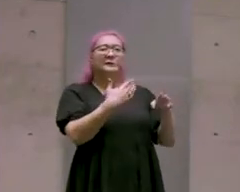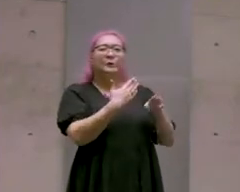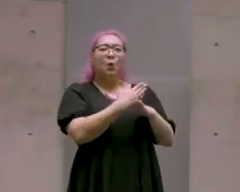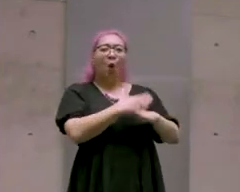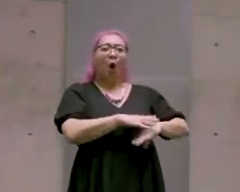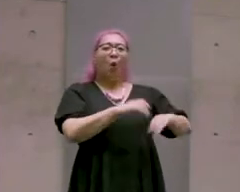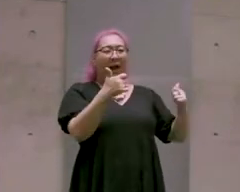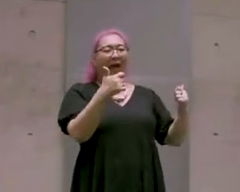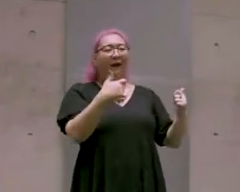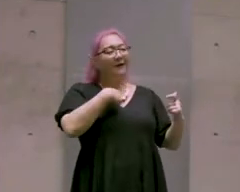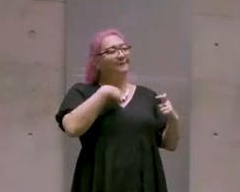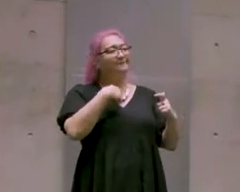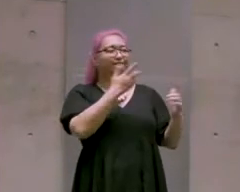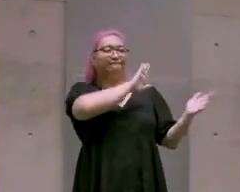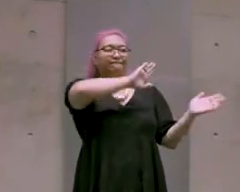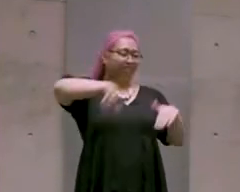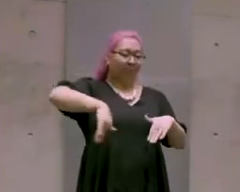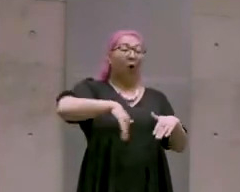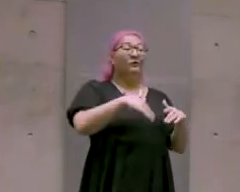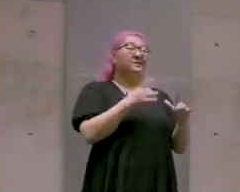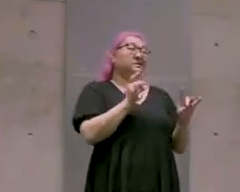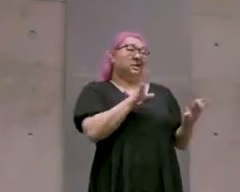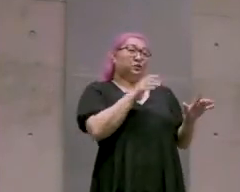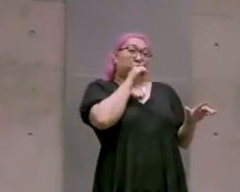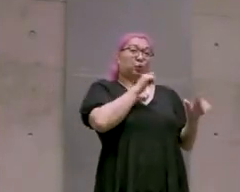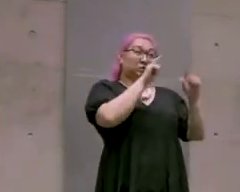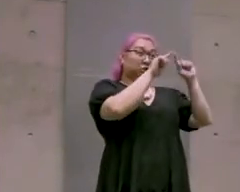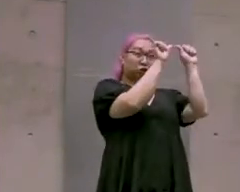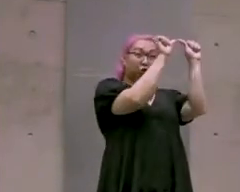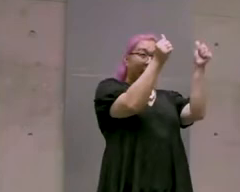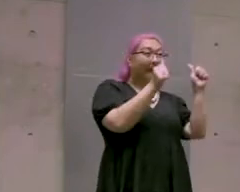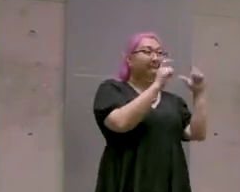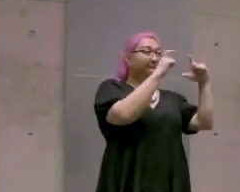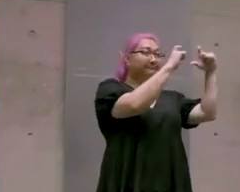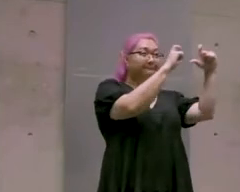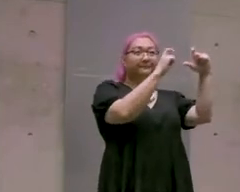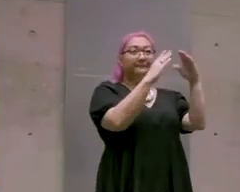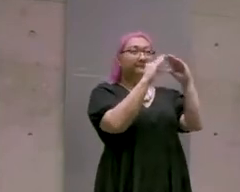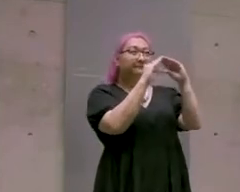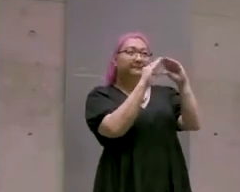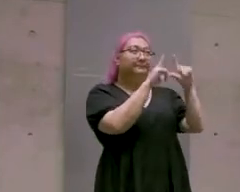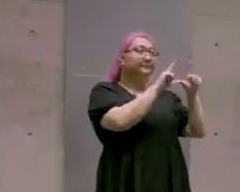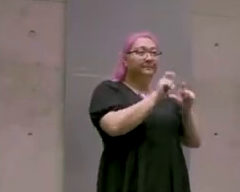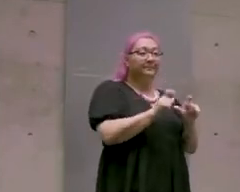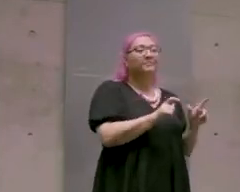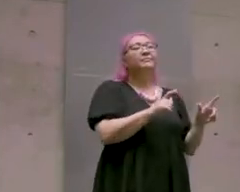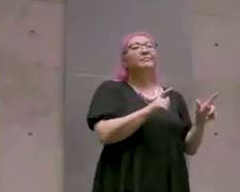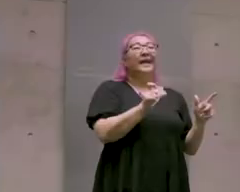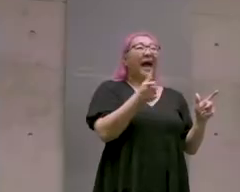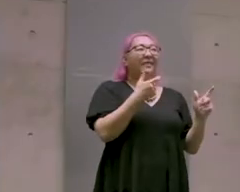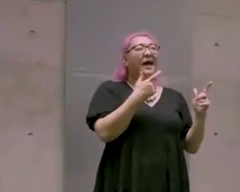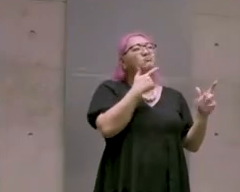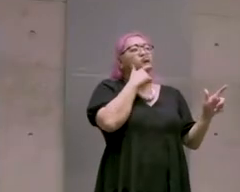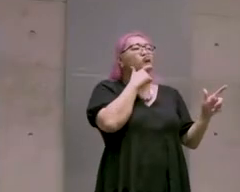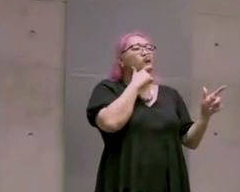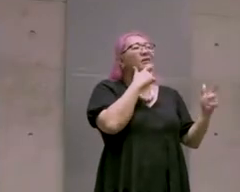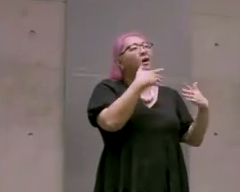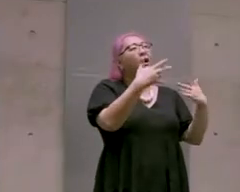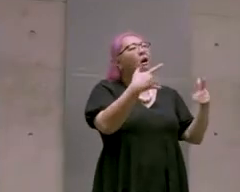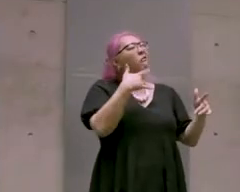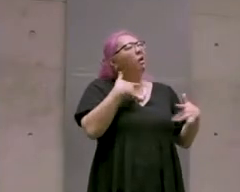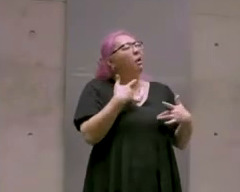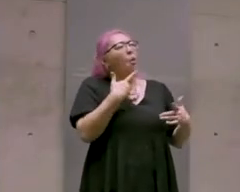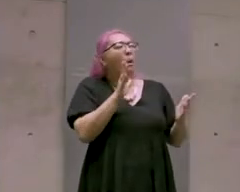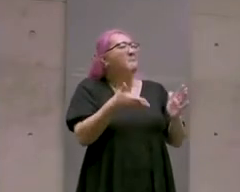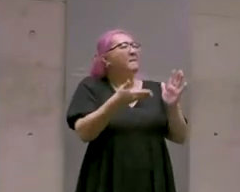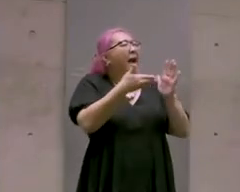like, it's just really a bad way of making levels. So I cut that and thought I should probably get some voiceover. So I just kind of, again, every stage on Thomas